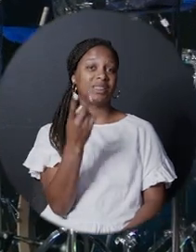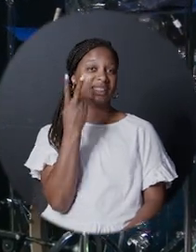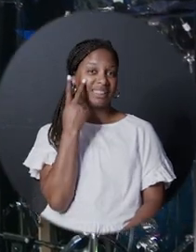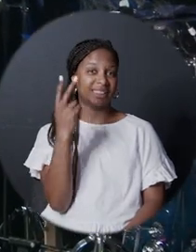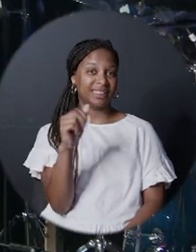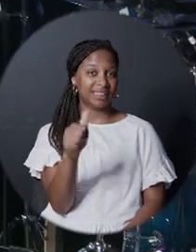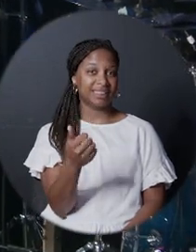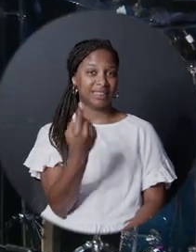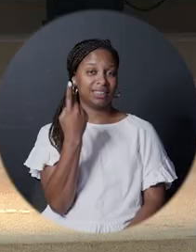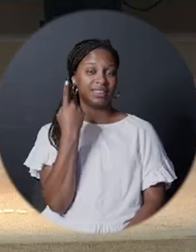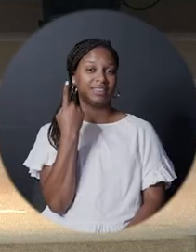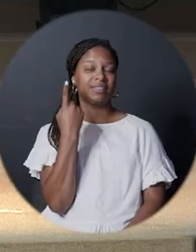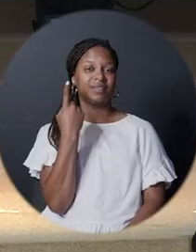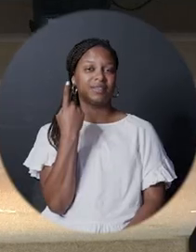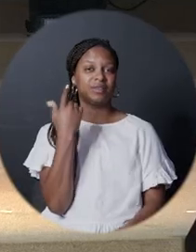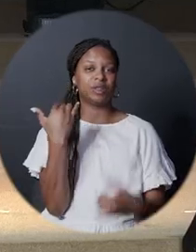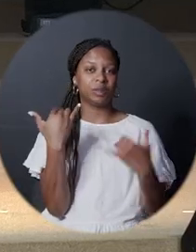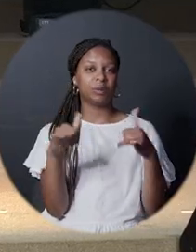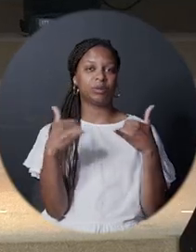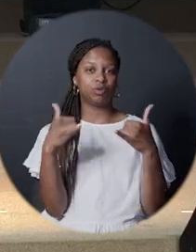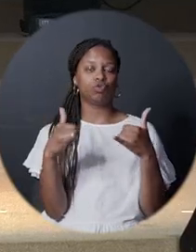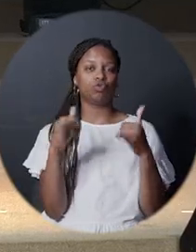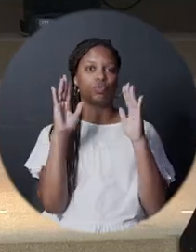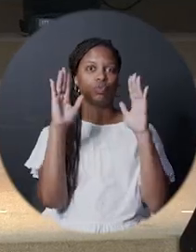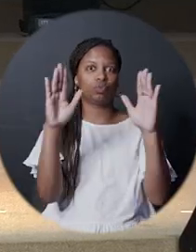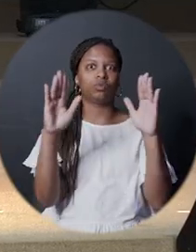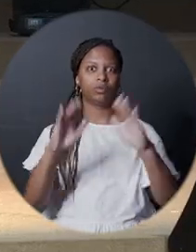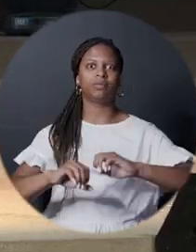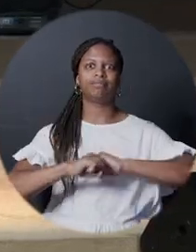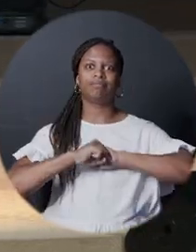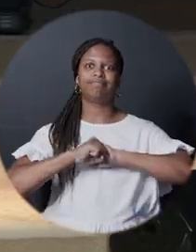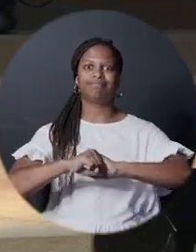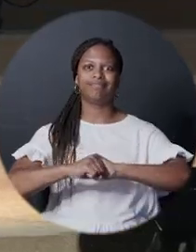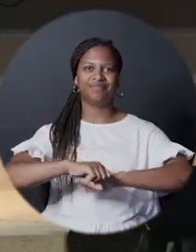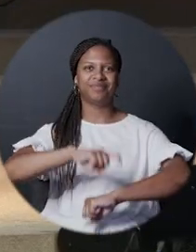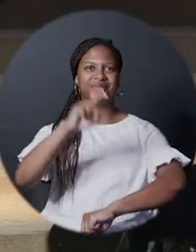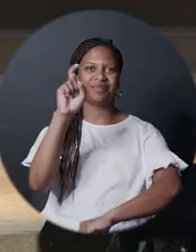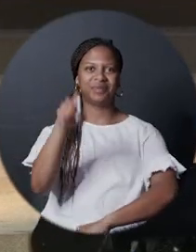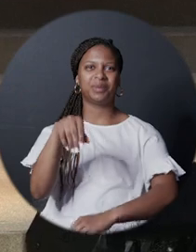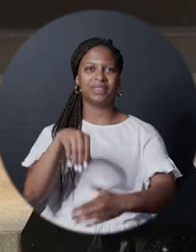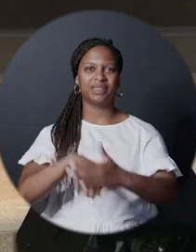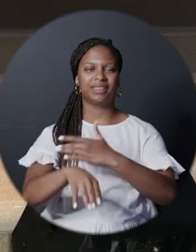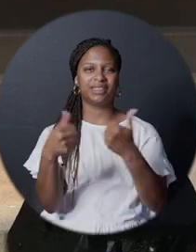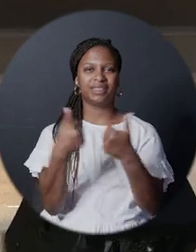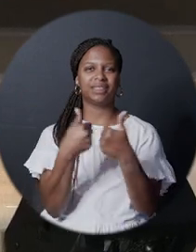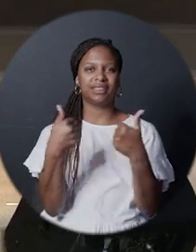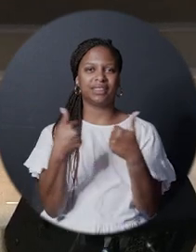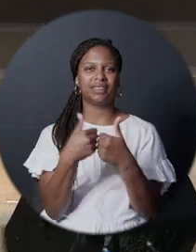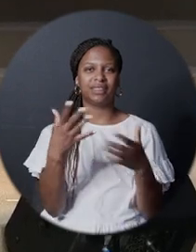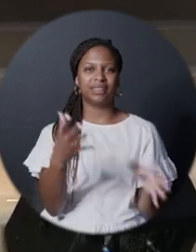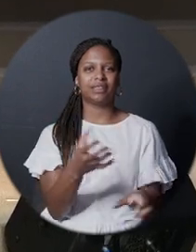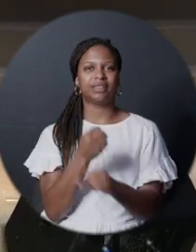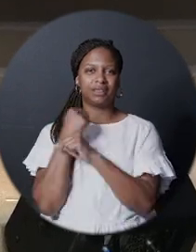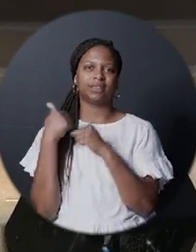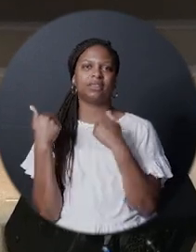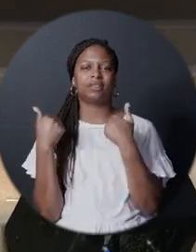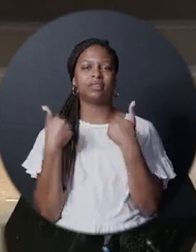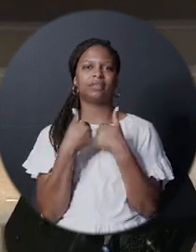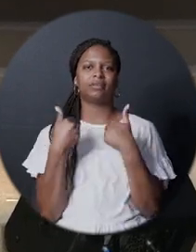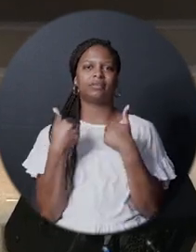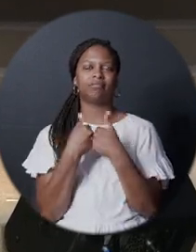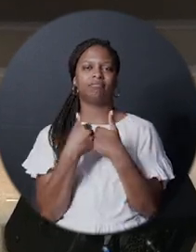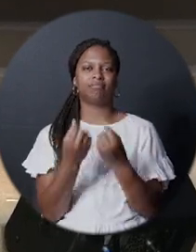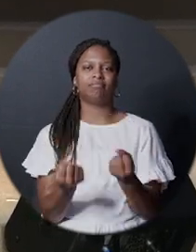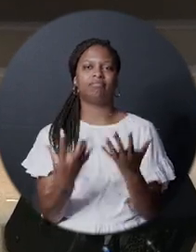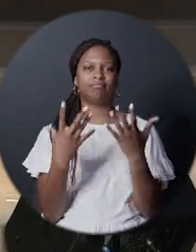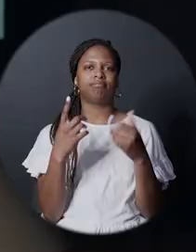if you've ever seen anybody play great defense, they have to be put in the game and taken out